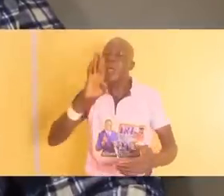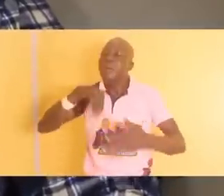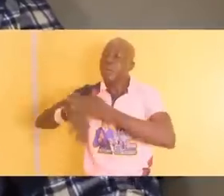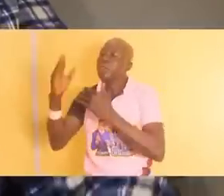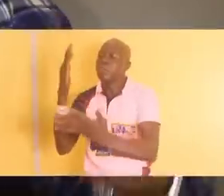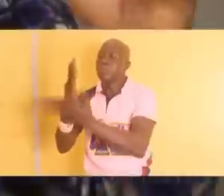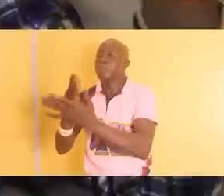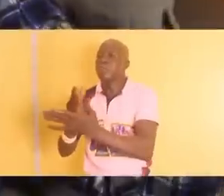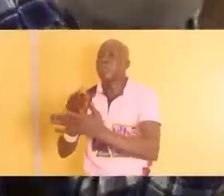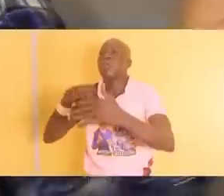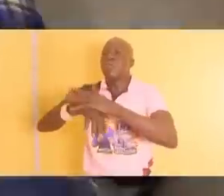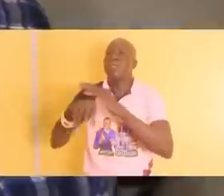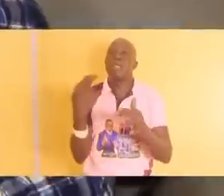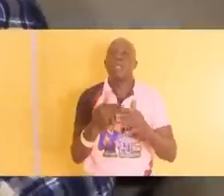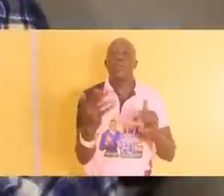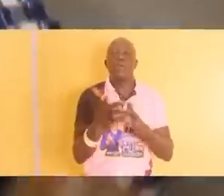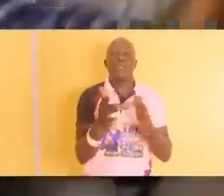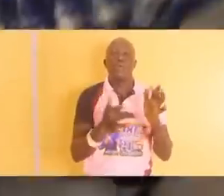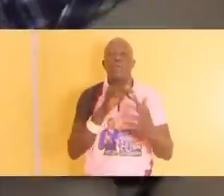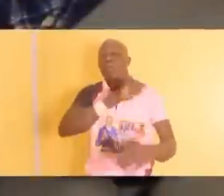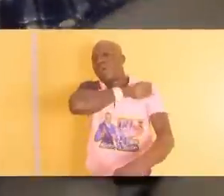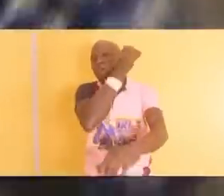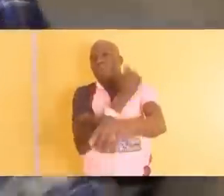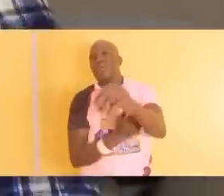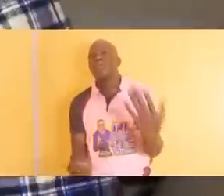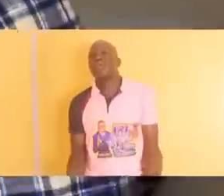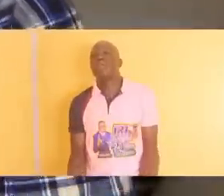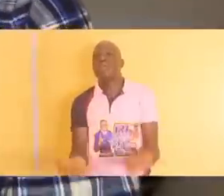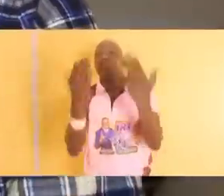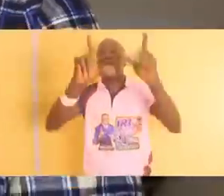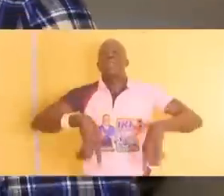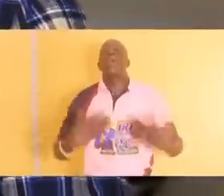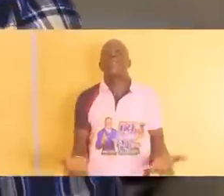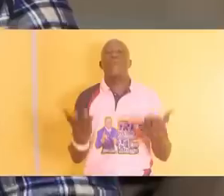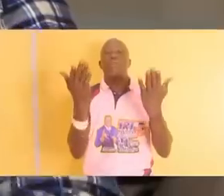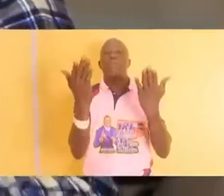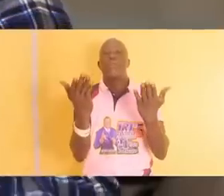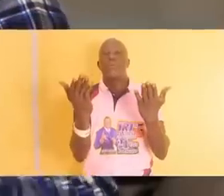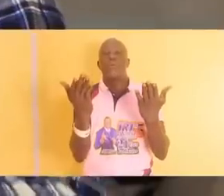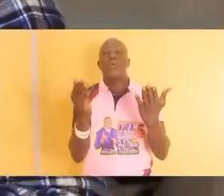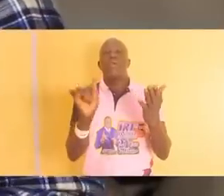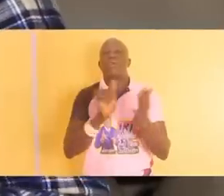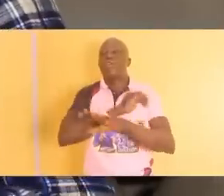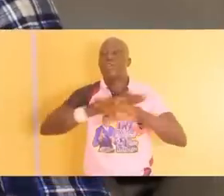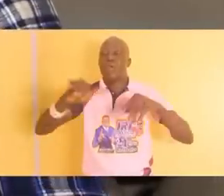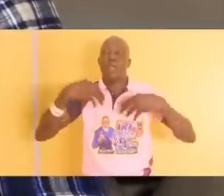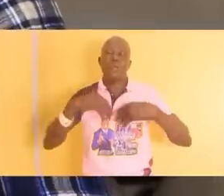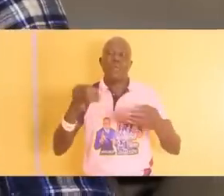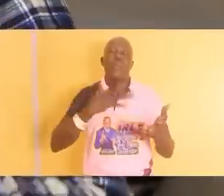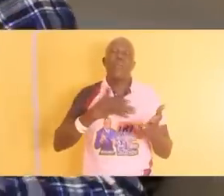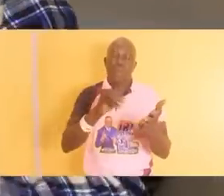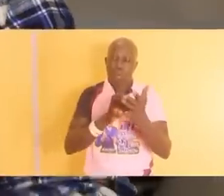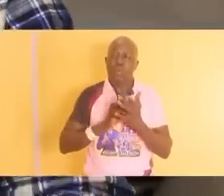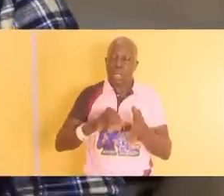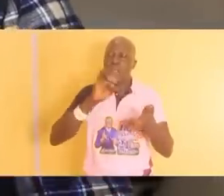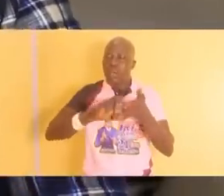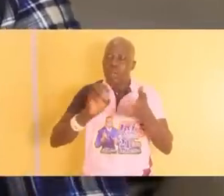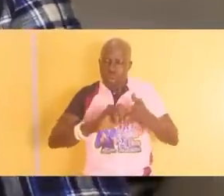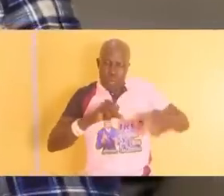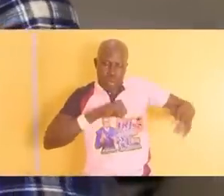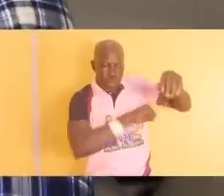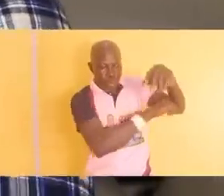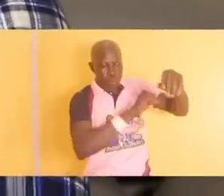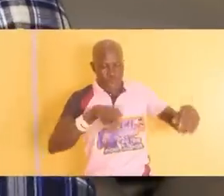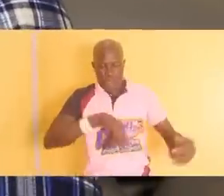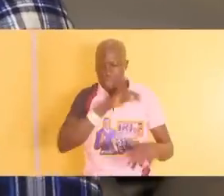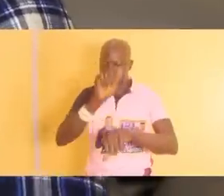say that bro. I'm unstoppable in the name of Jesus. We are here today. I'll try to elevate you. You don't have my account number with you. I